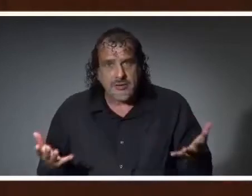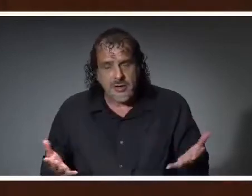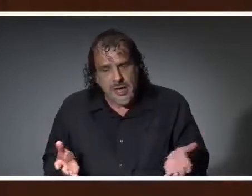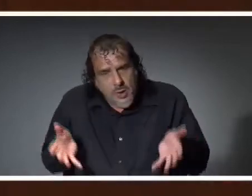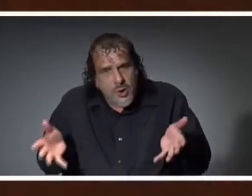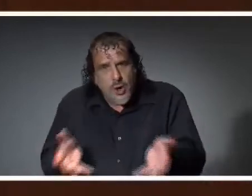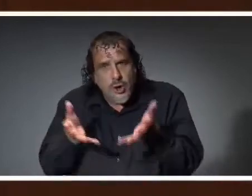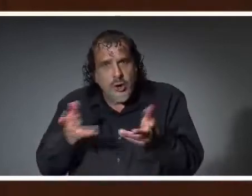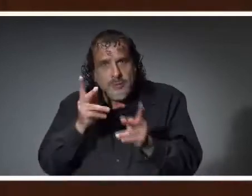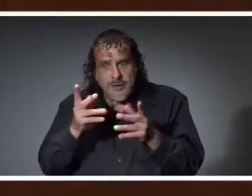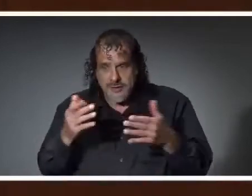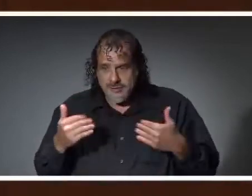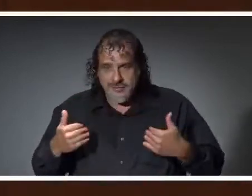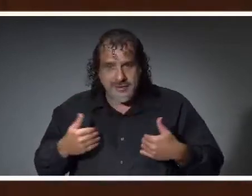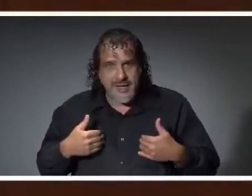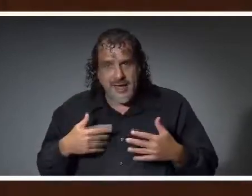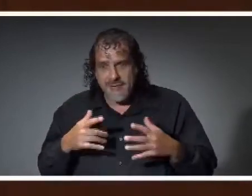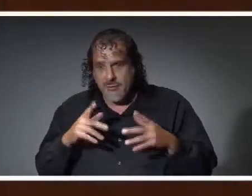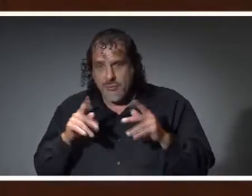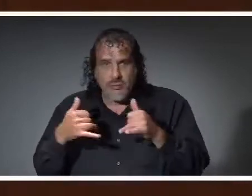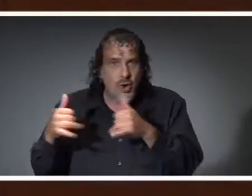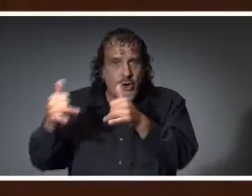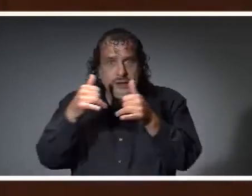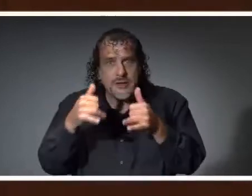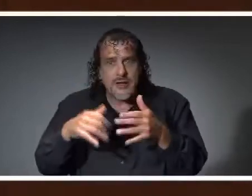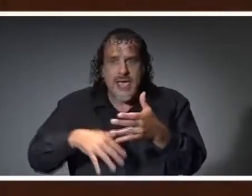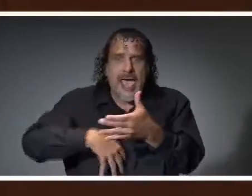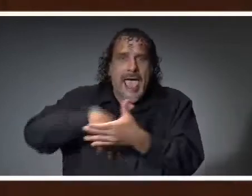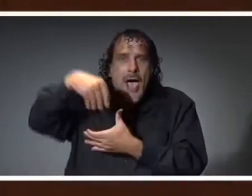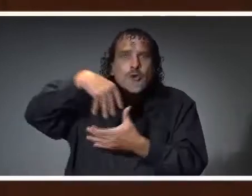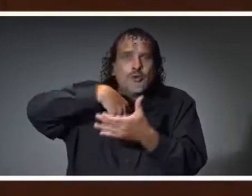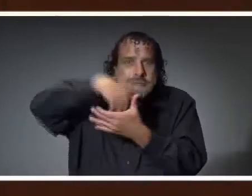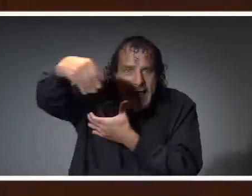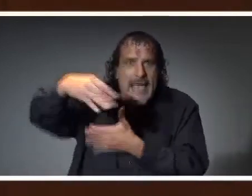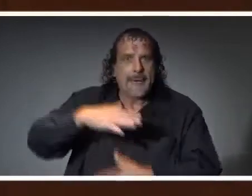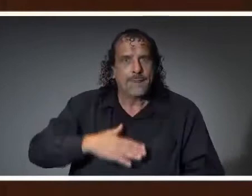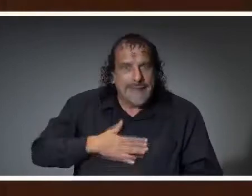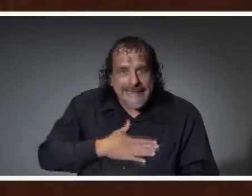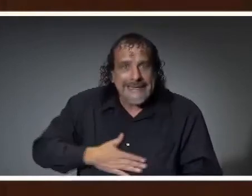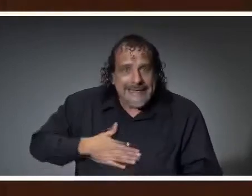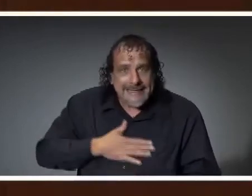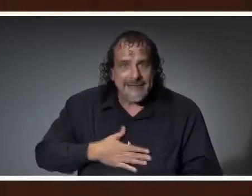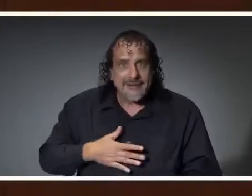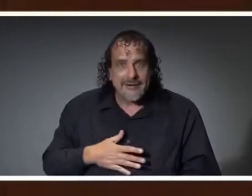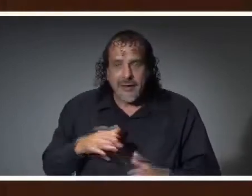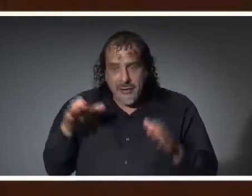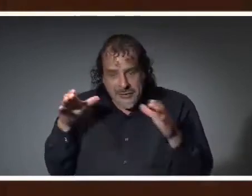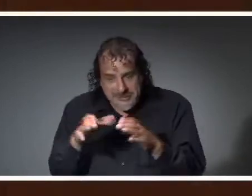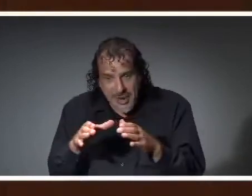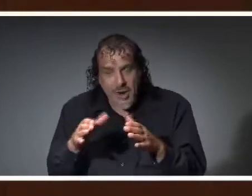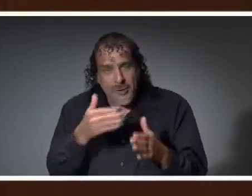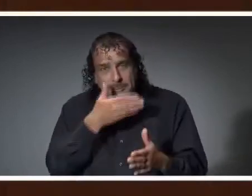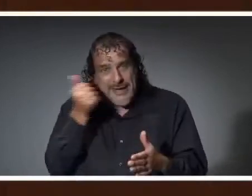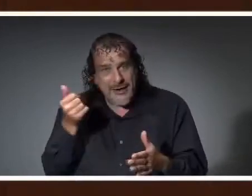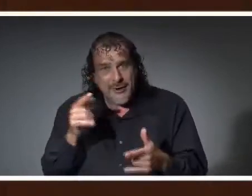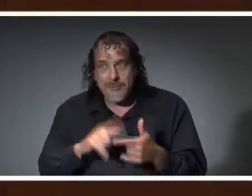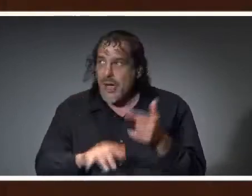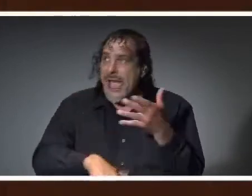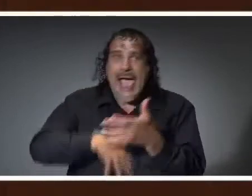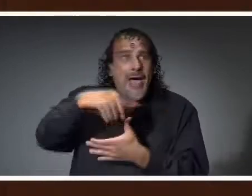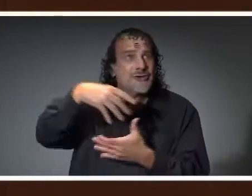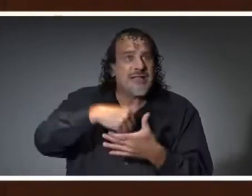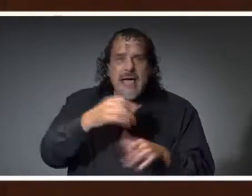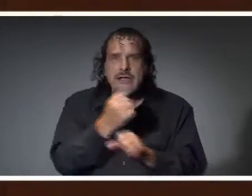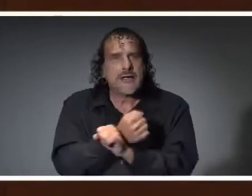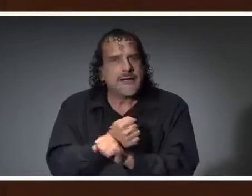encourage people, if they're going to have any sort of gathering, please do it outdoors. Of course, the smaller the group, the better, but outdoors is a much